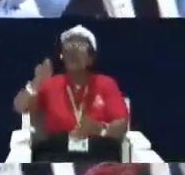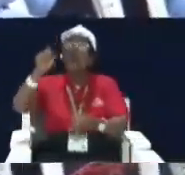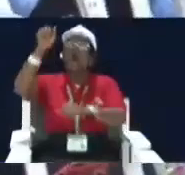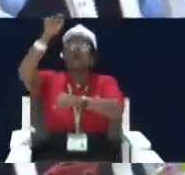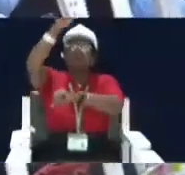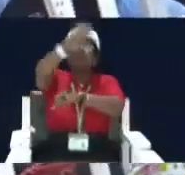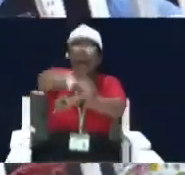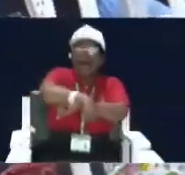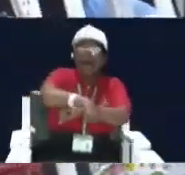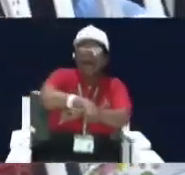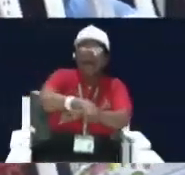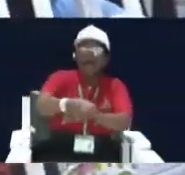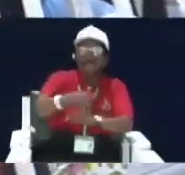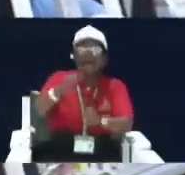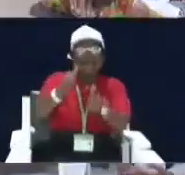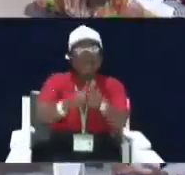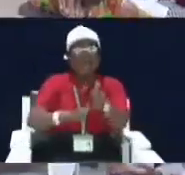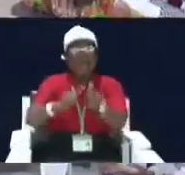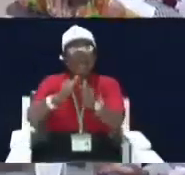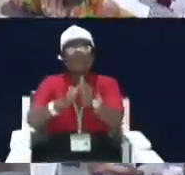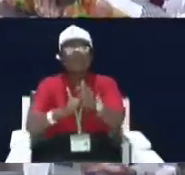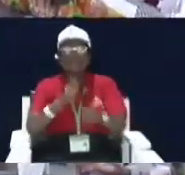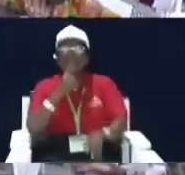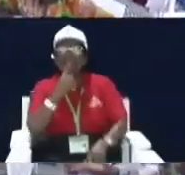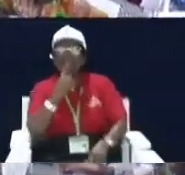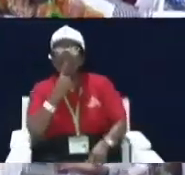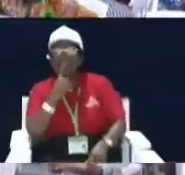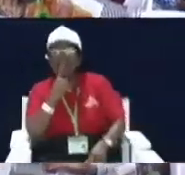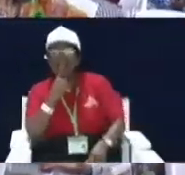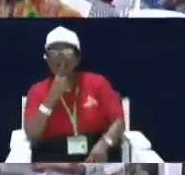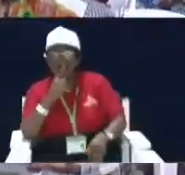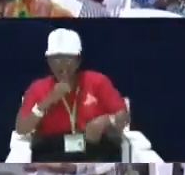knee shall bow, every